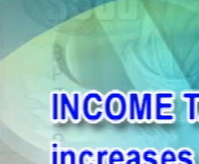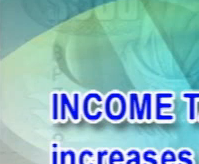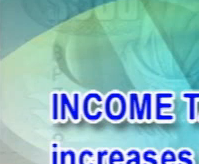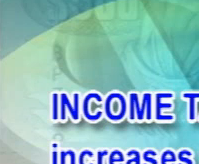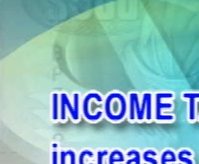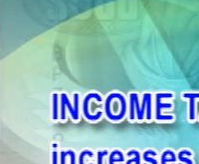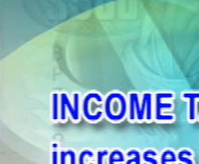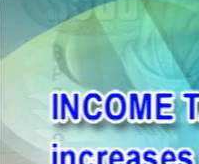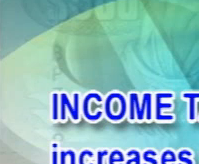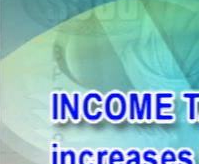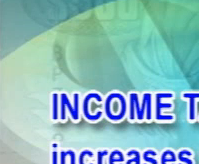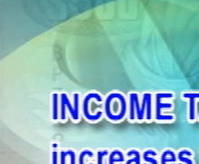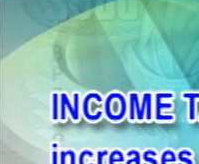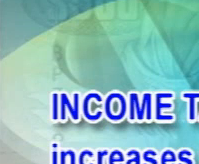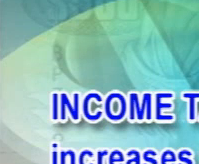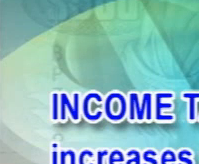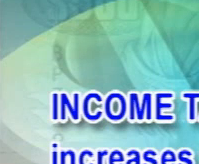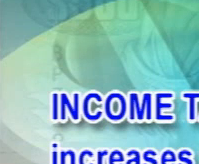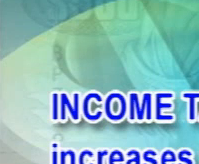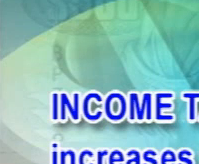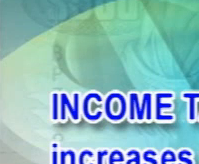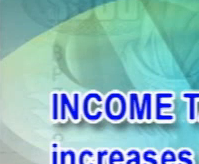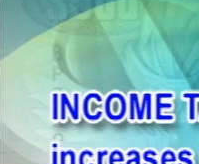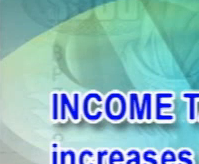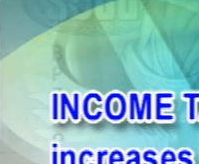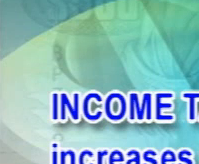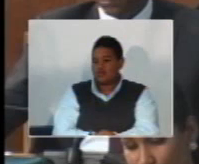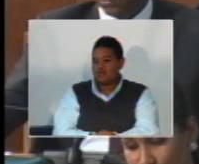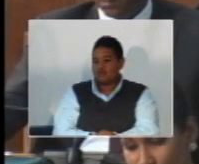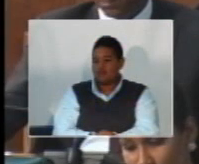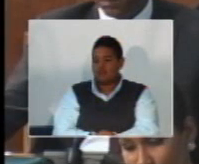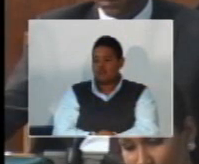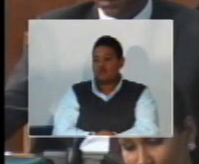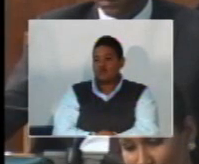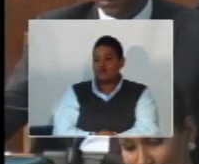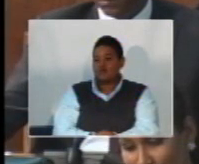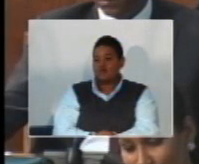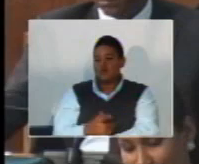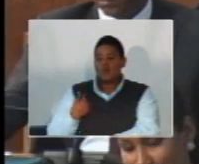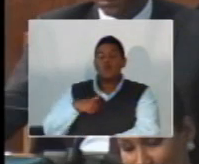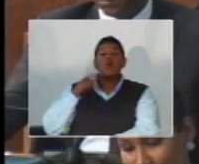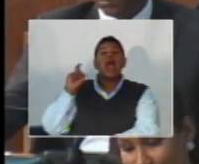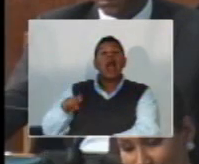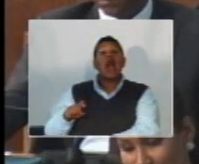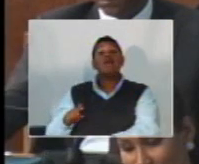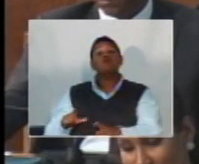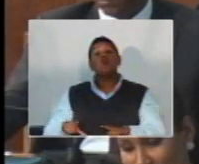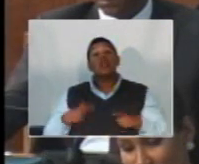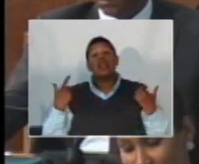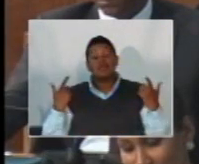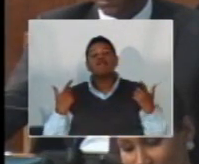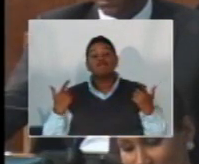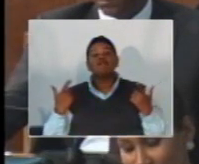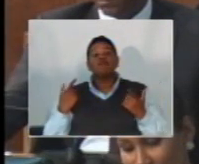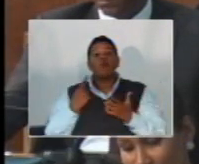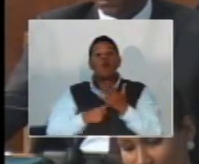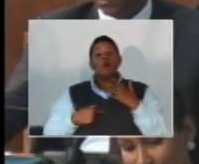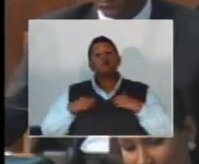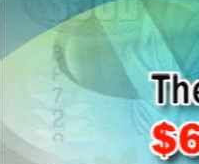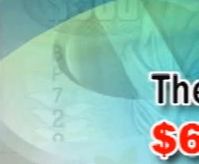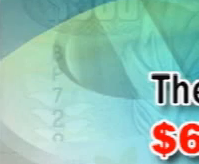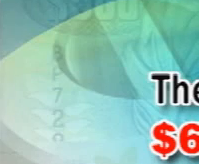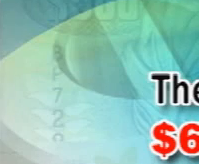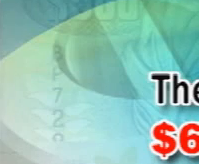were seeking to ease the tax burden. We have to live, Mr. Speaker, within our